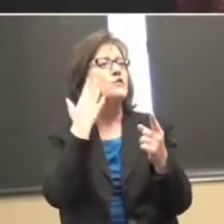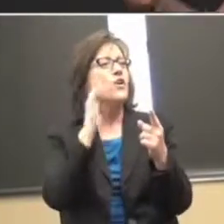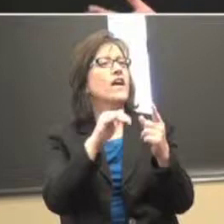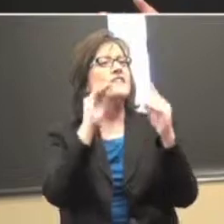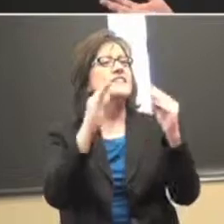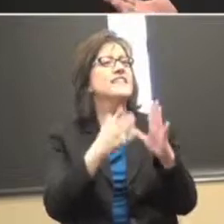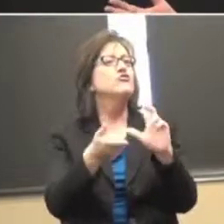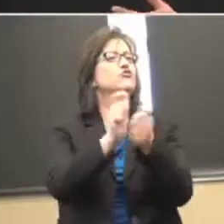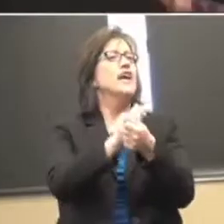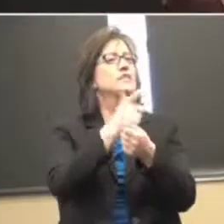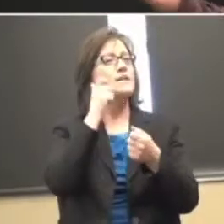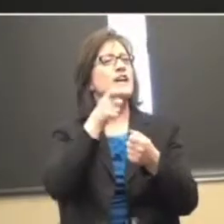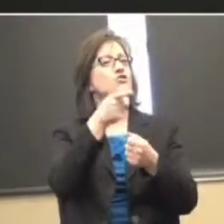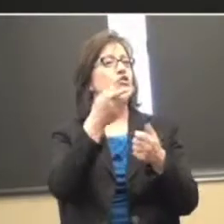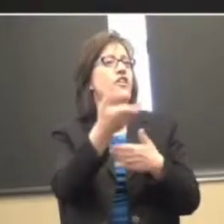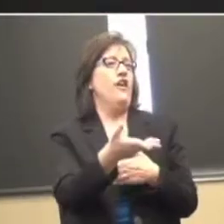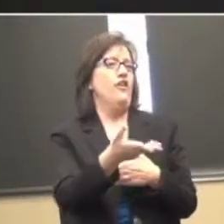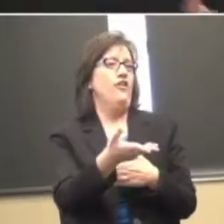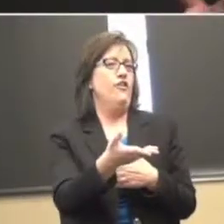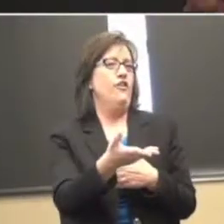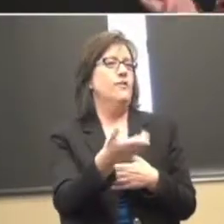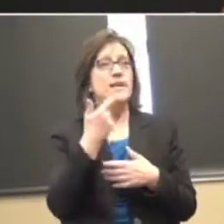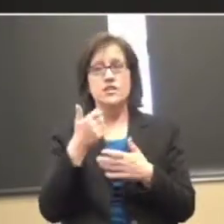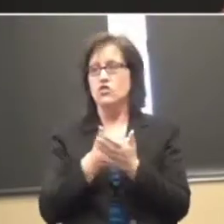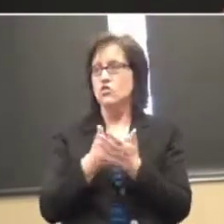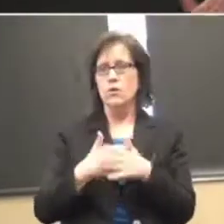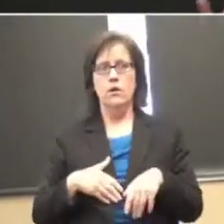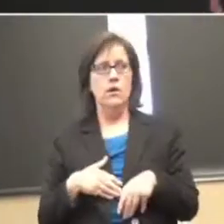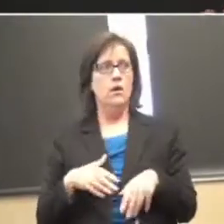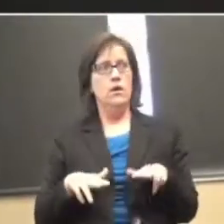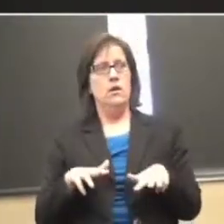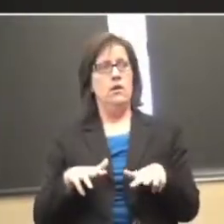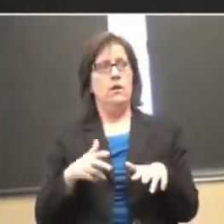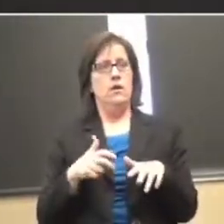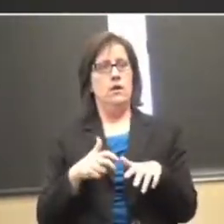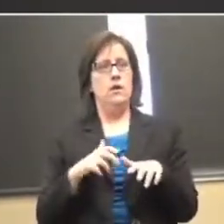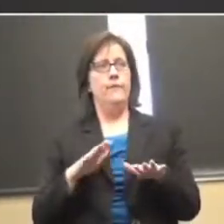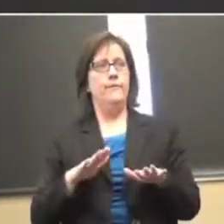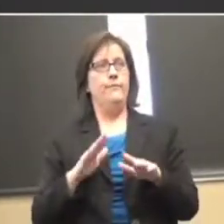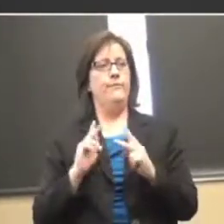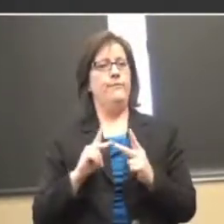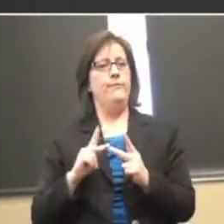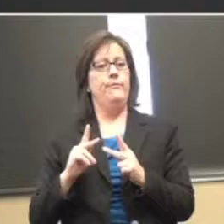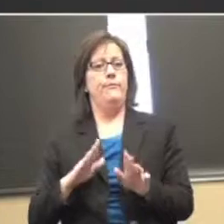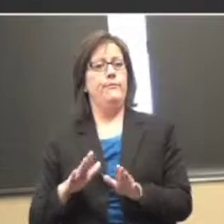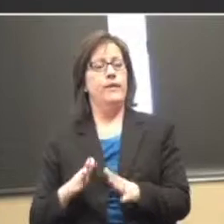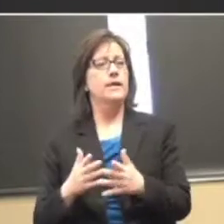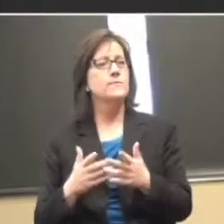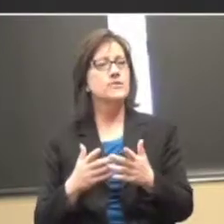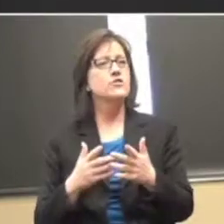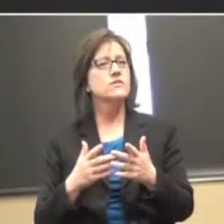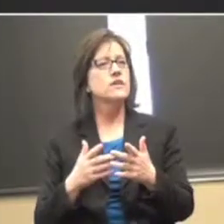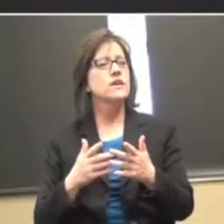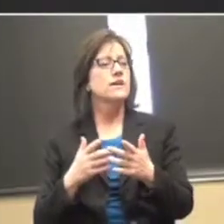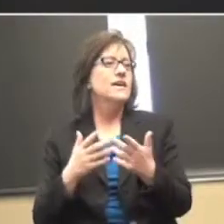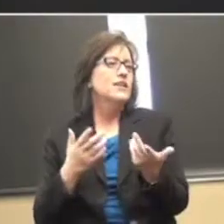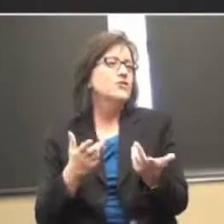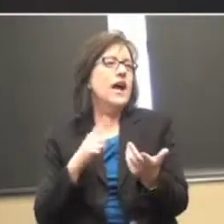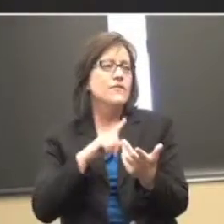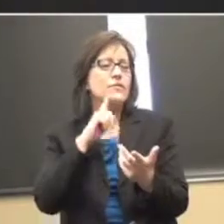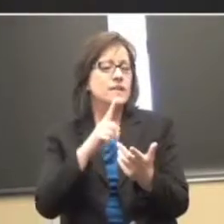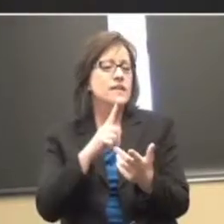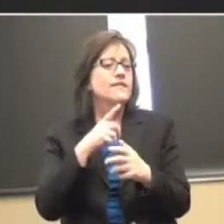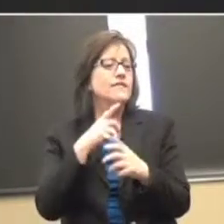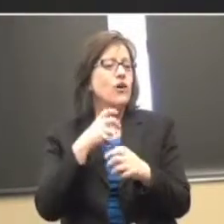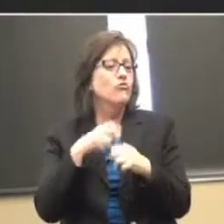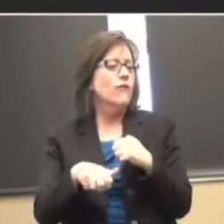Because this is new, all right? And that happens. And what you just talked about, and part of the issue, I think, is getting a thick enough skin to just be able to talk about it and say, I know this is a